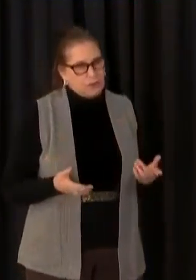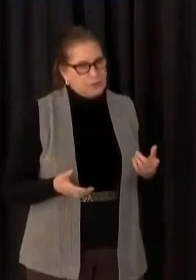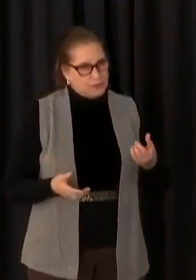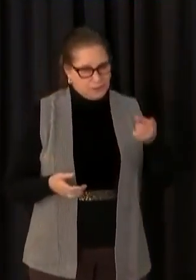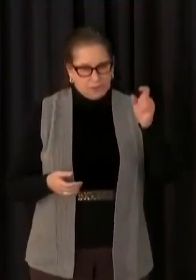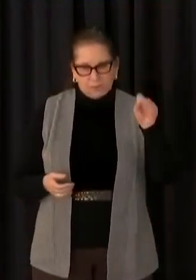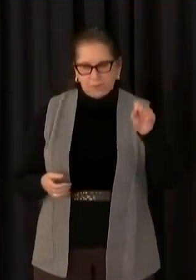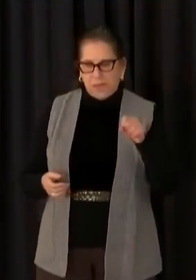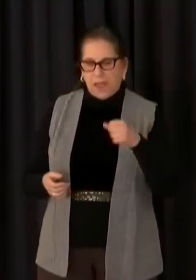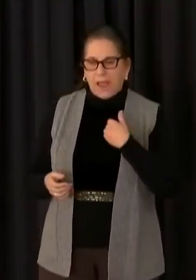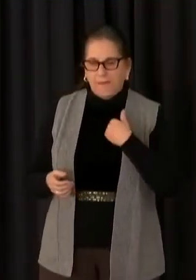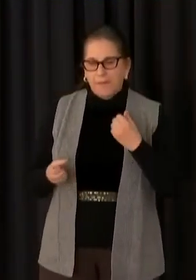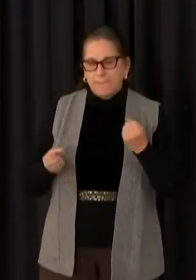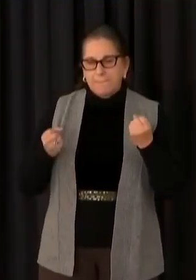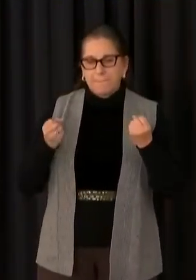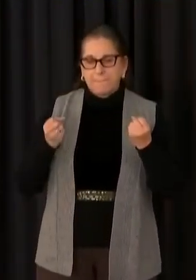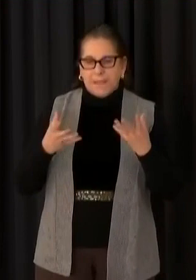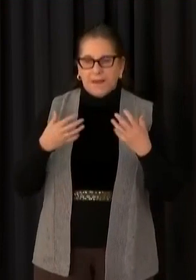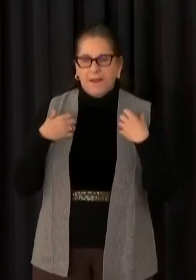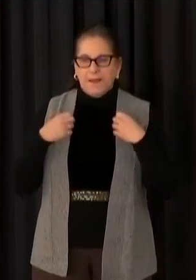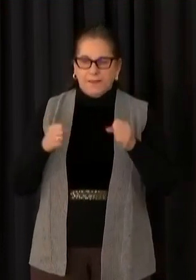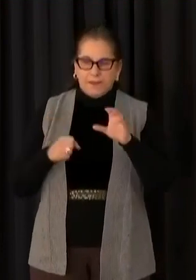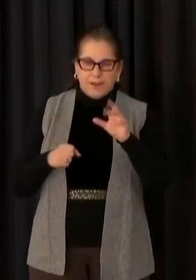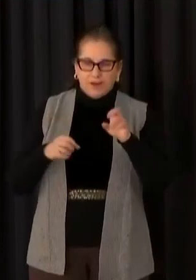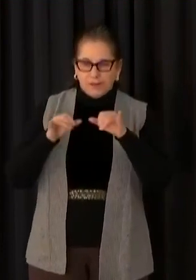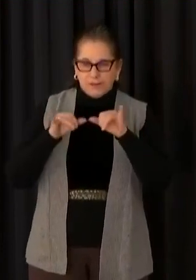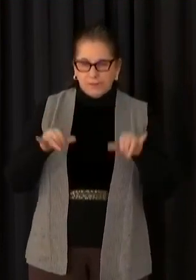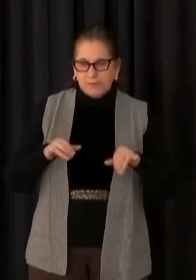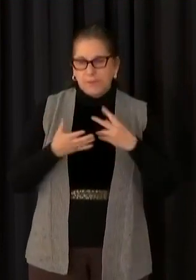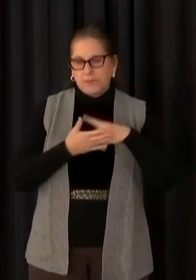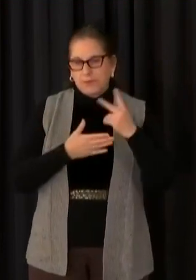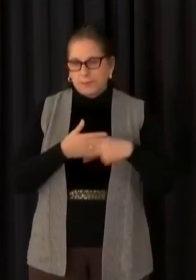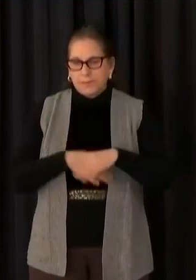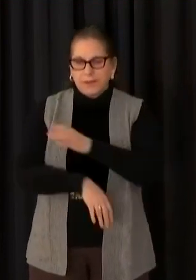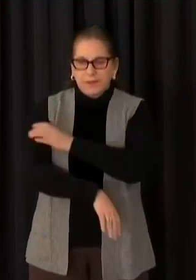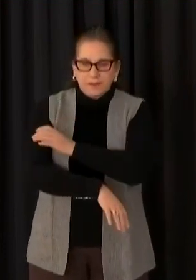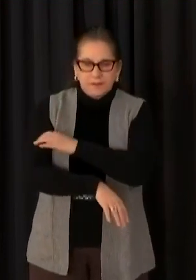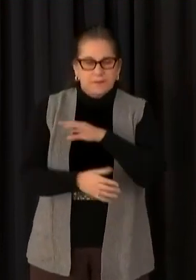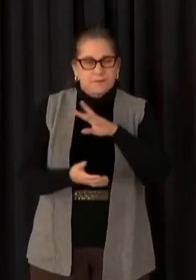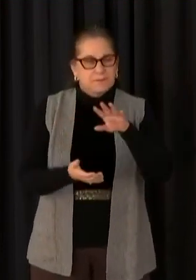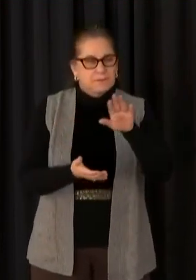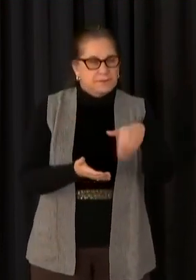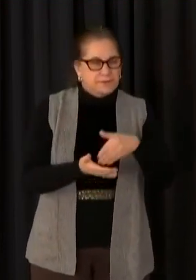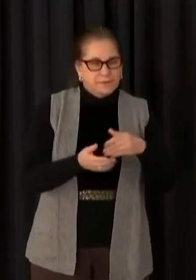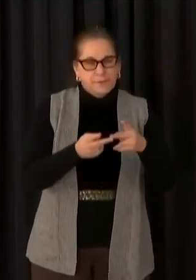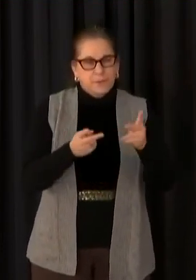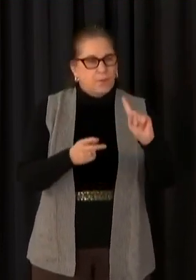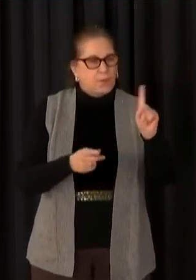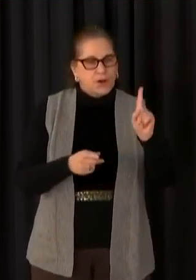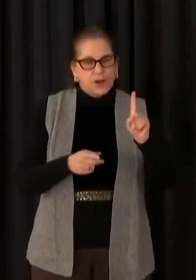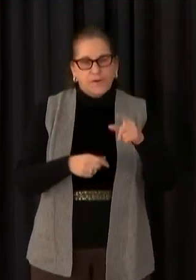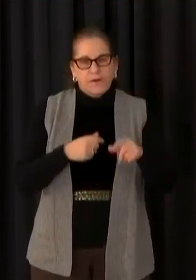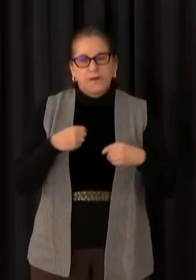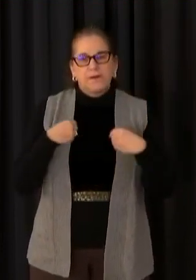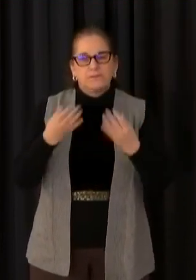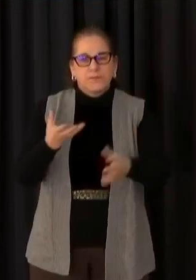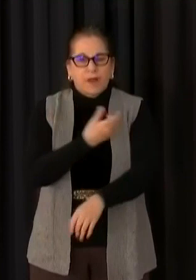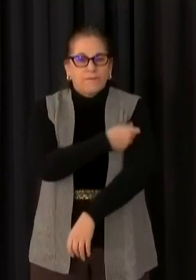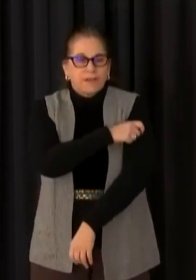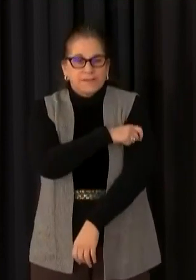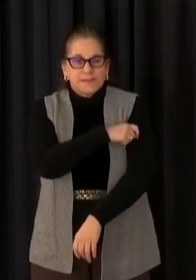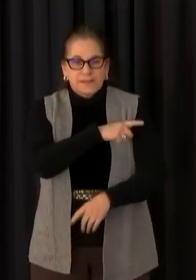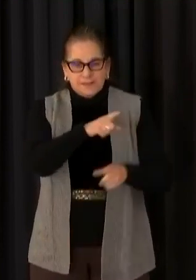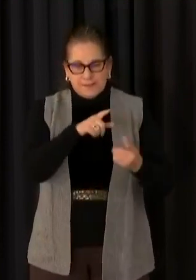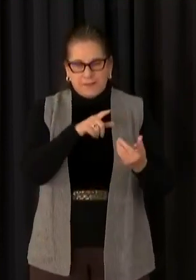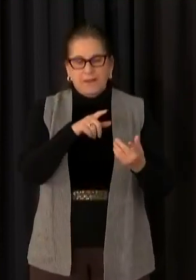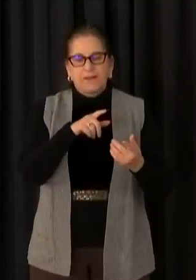we have a number of our health systems who have vaccine, who take care of individuals over the age of 65. They are reaching